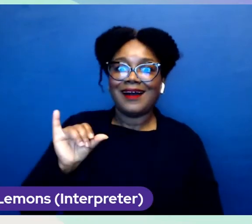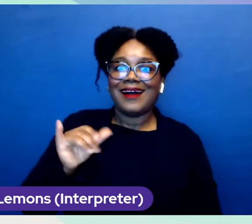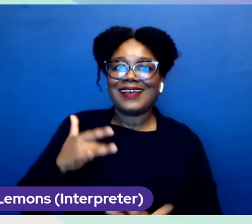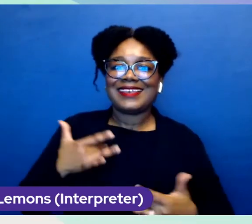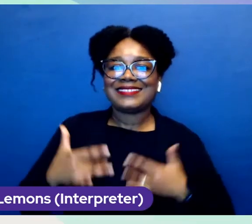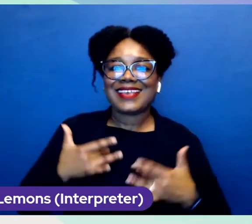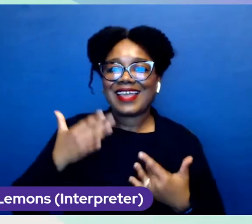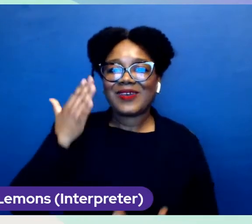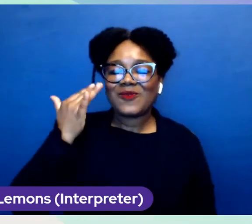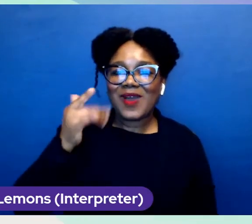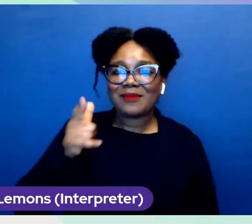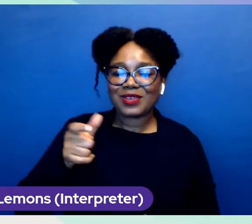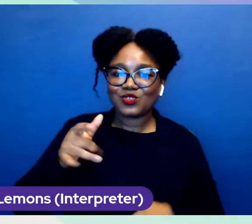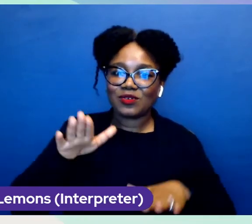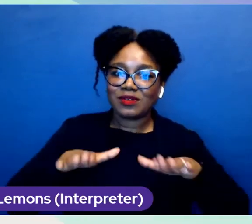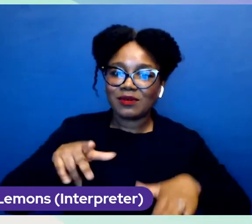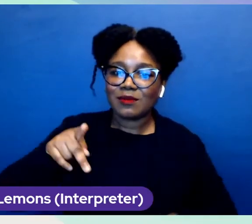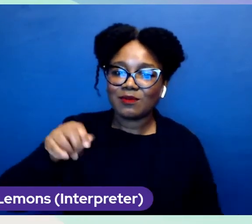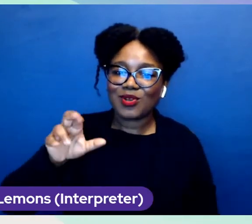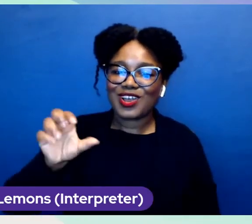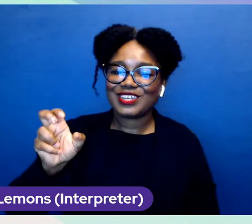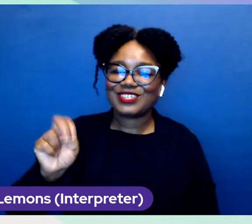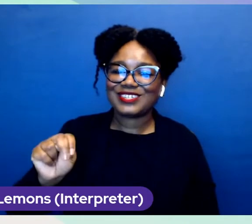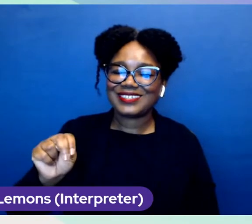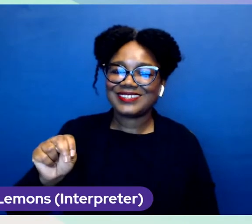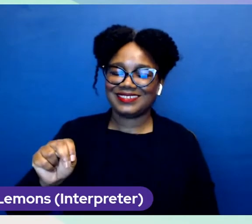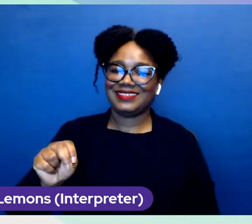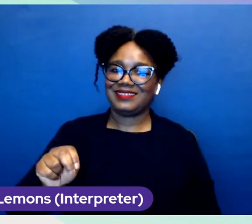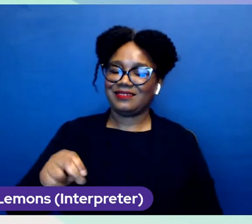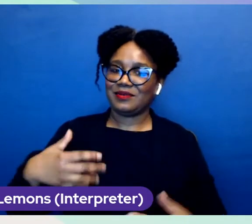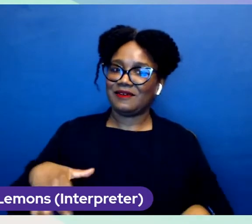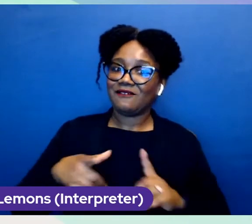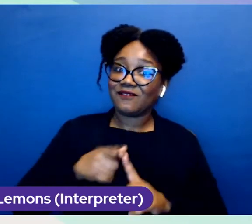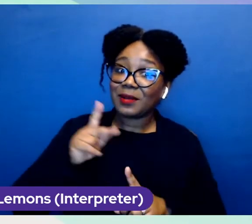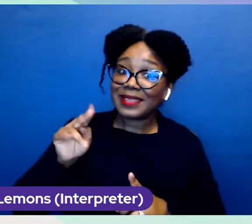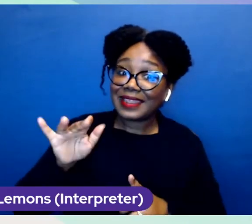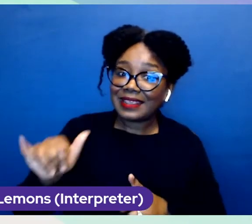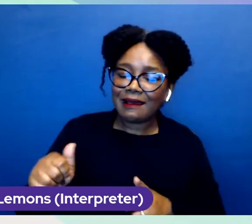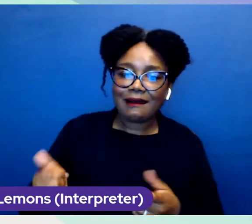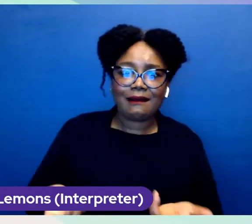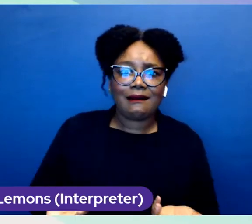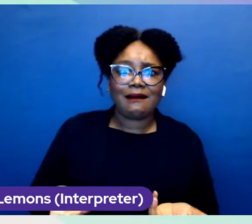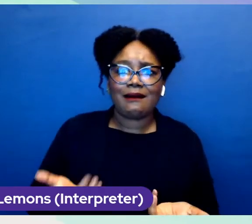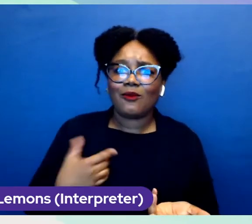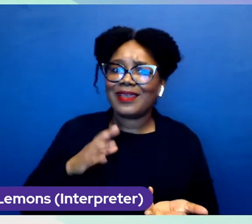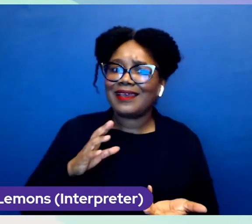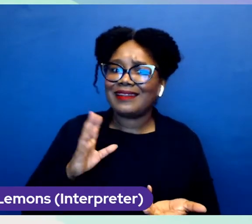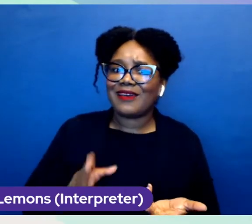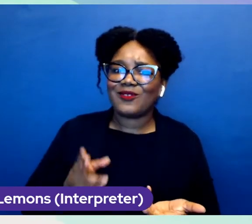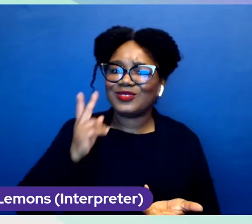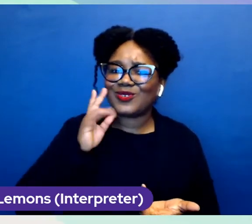seen many percussionists from some of these countries before. And then we were also excited to hear your